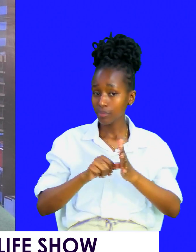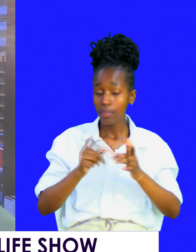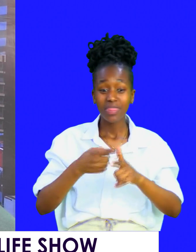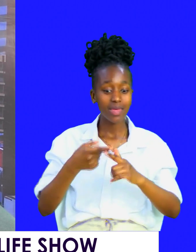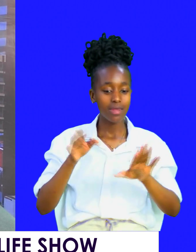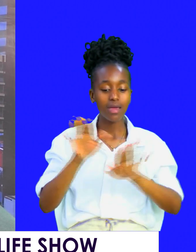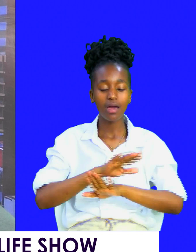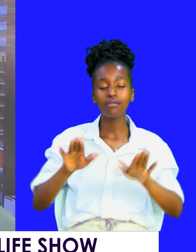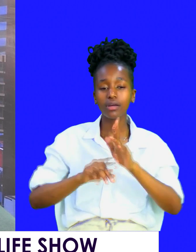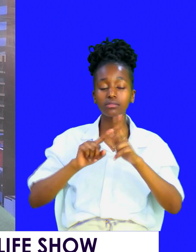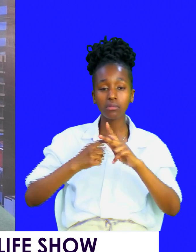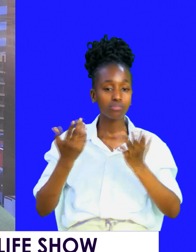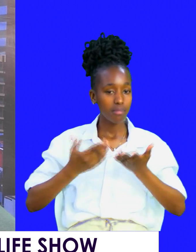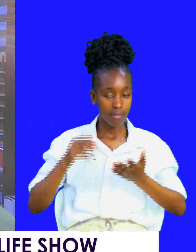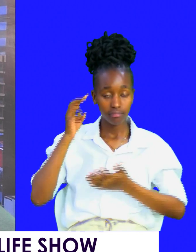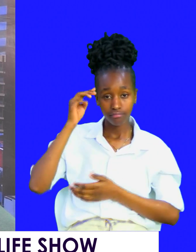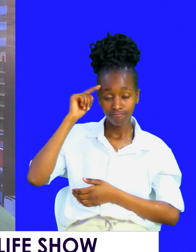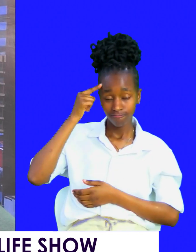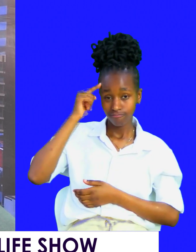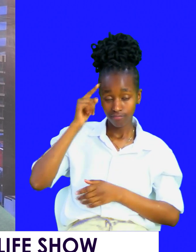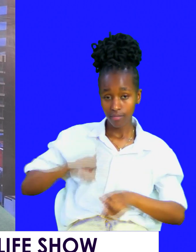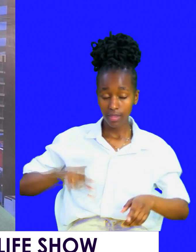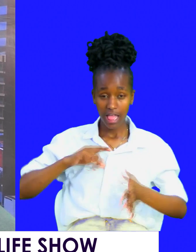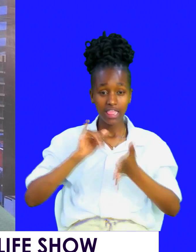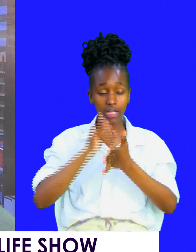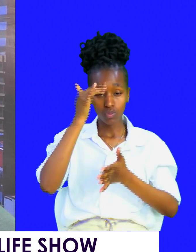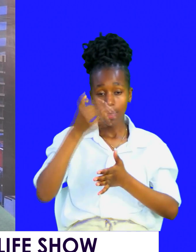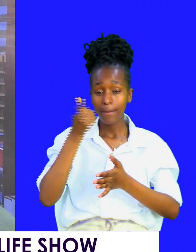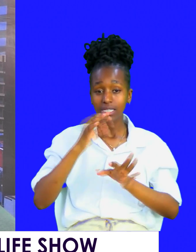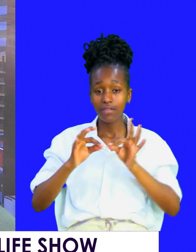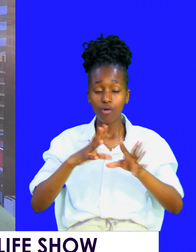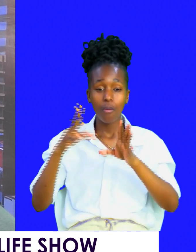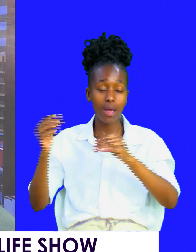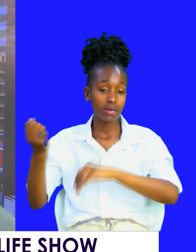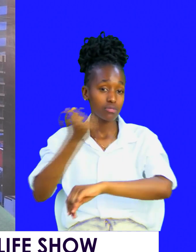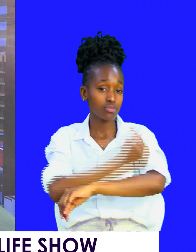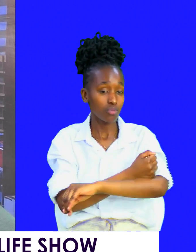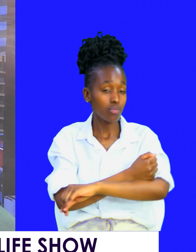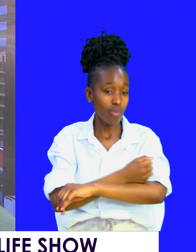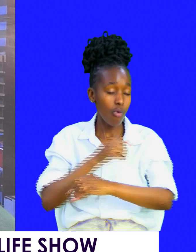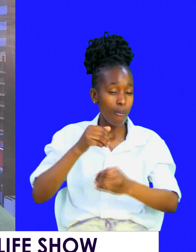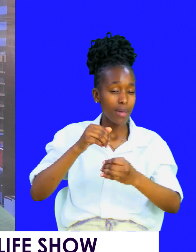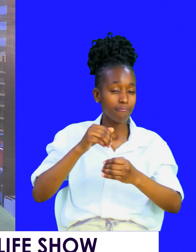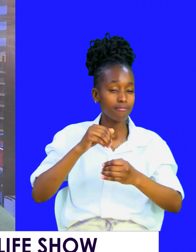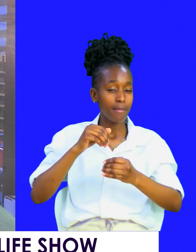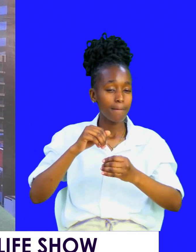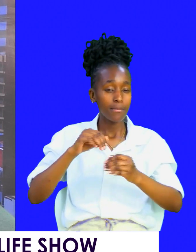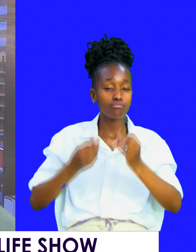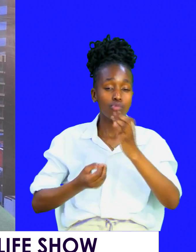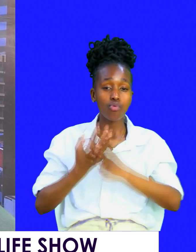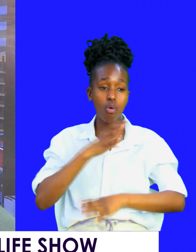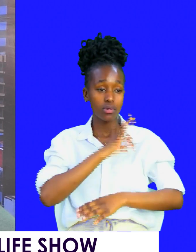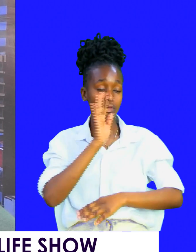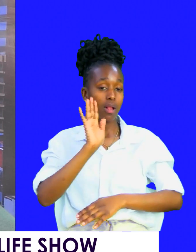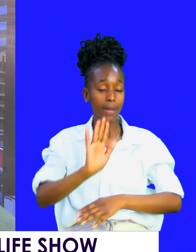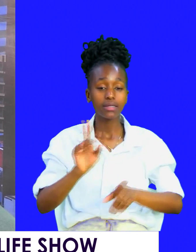you need to go take yourself to school. Take yourself to the school of the soul and grow. Take yourself to the